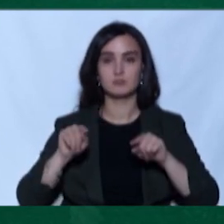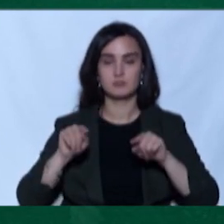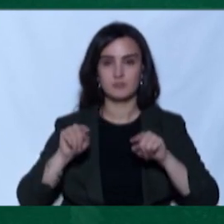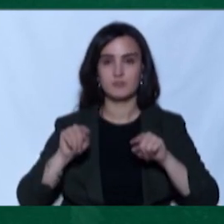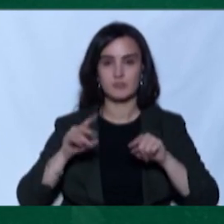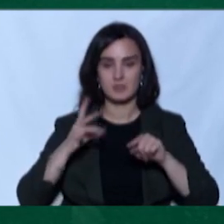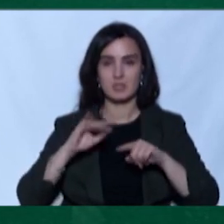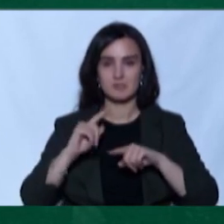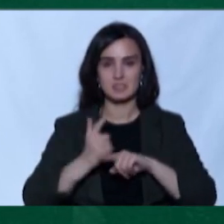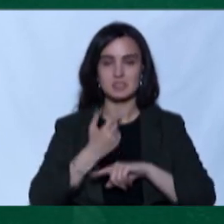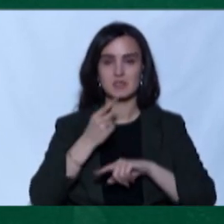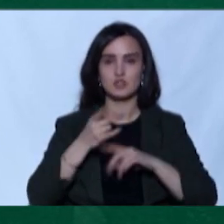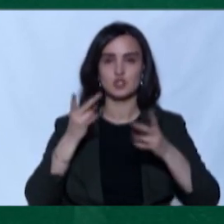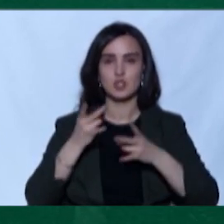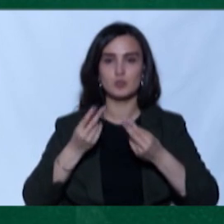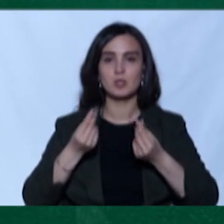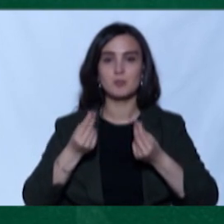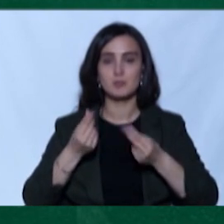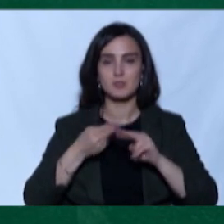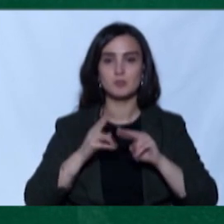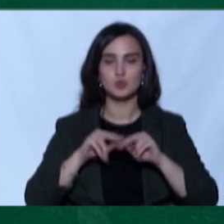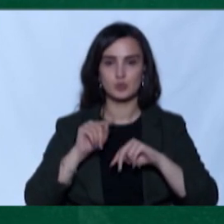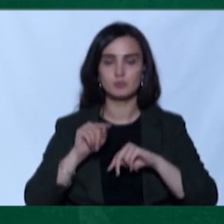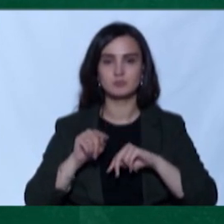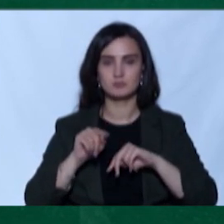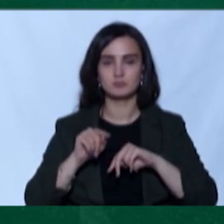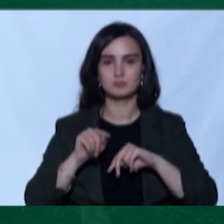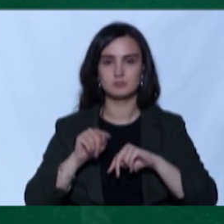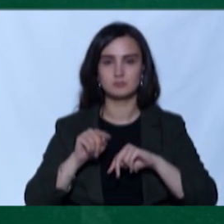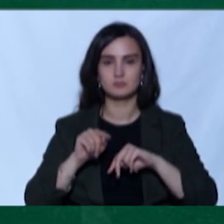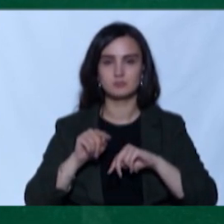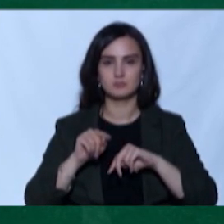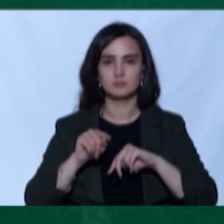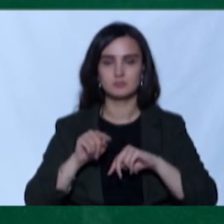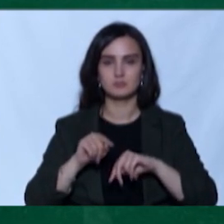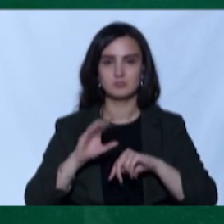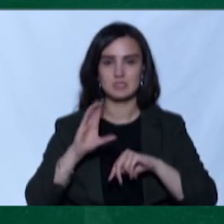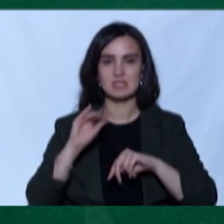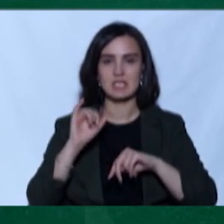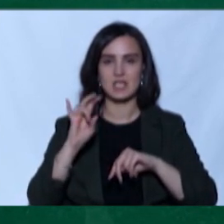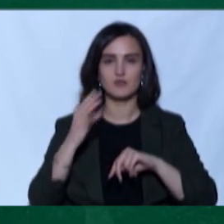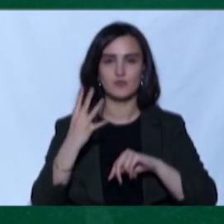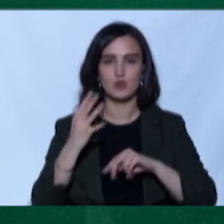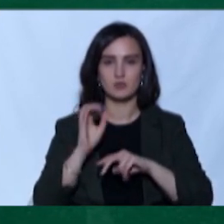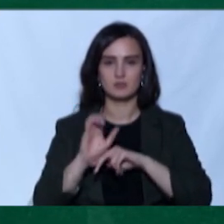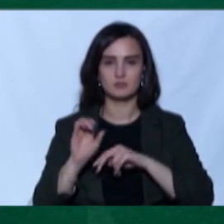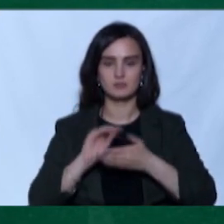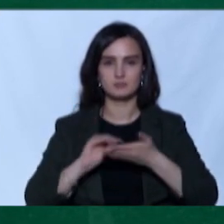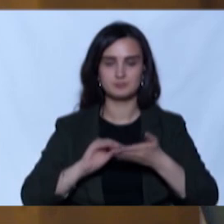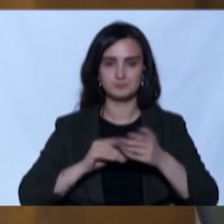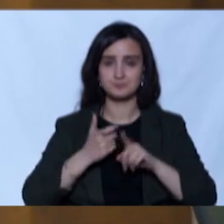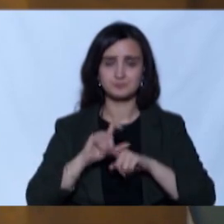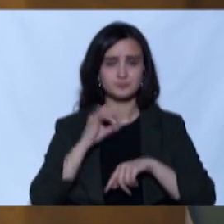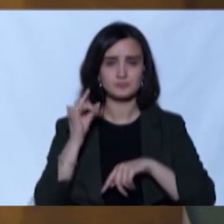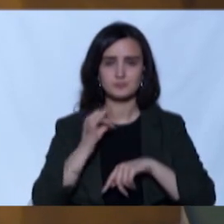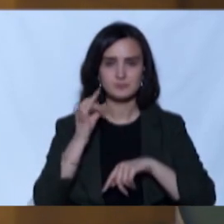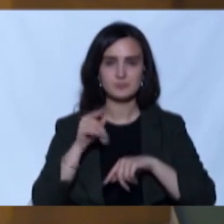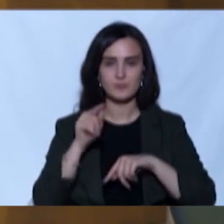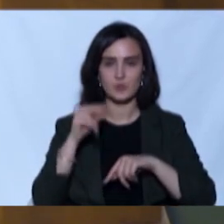but again, he was in need of money, so he handed in Sign of Four. There's an interesting lesson